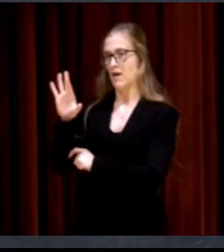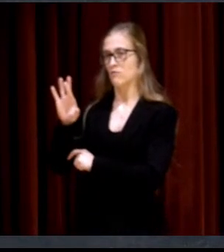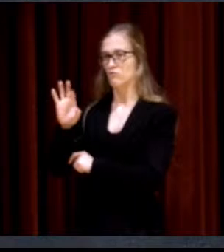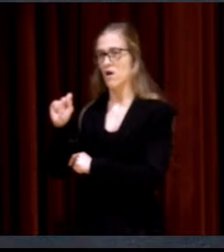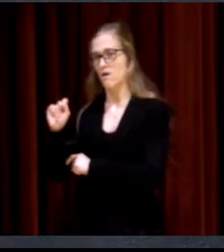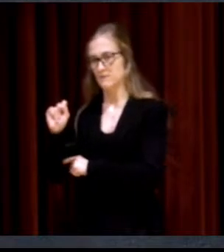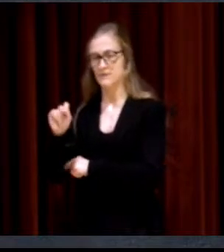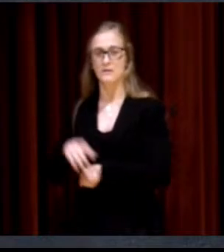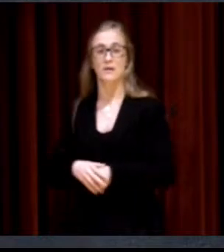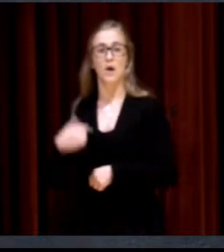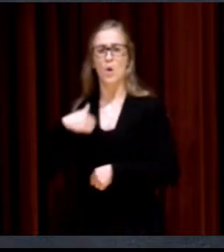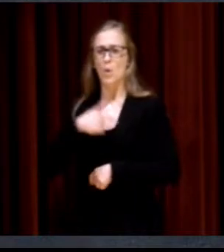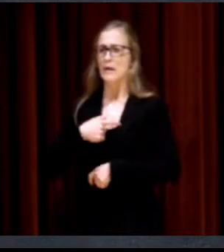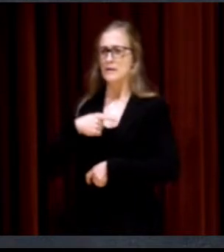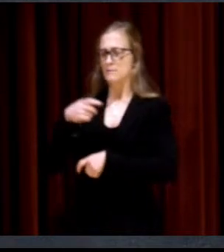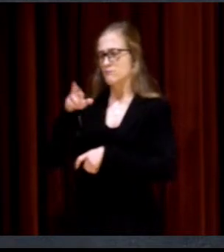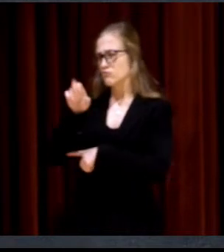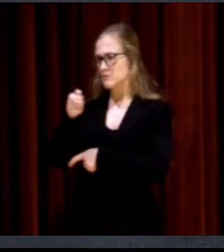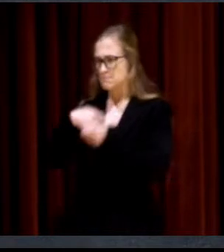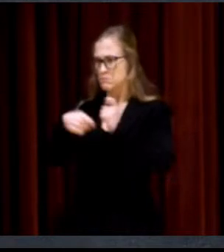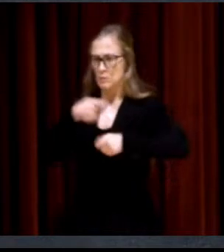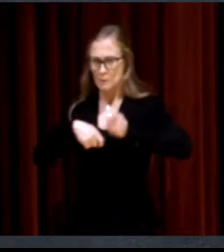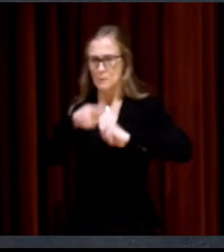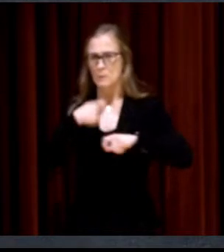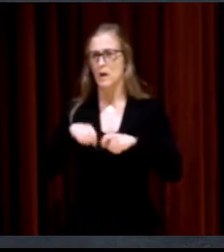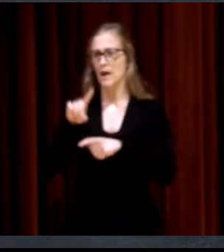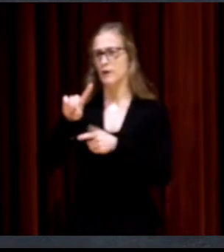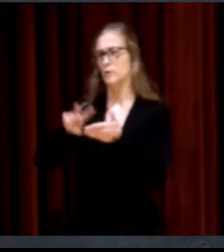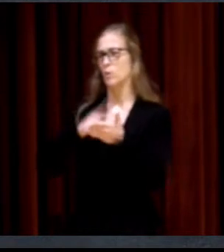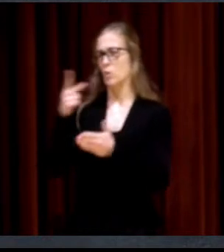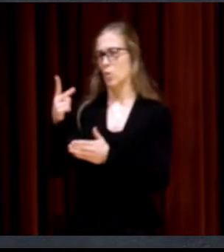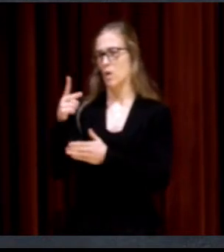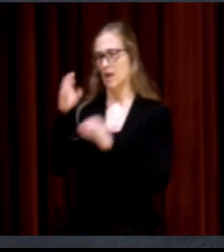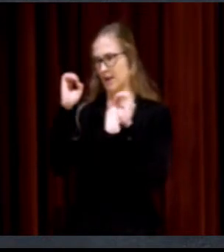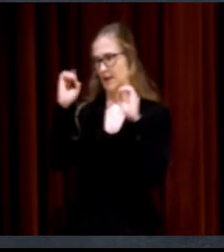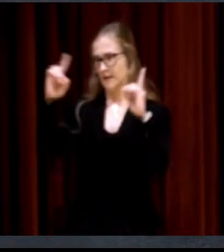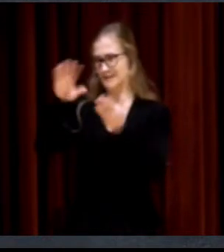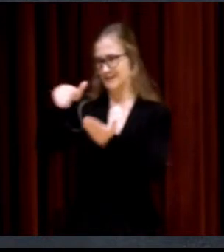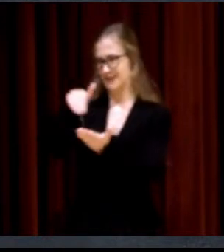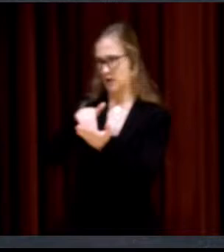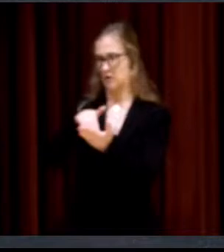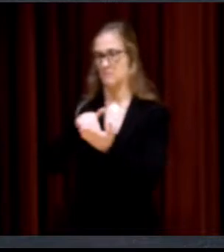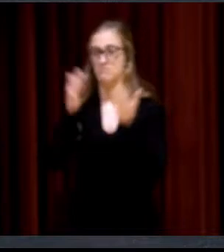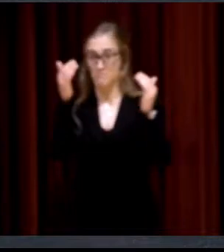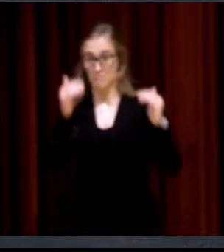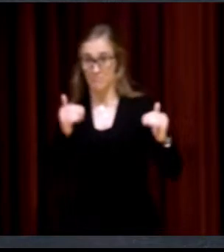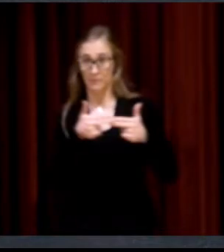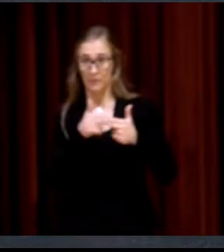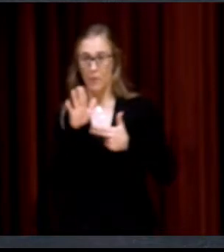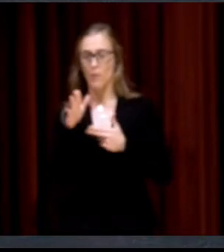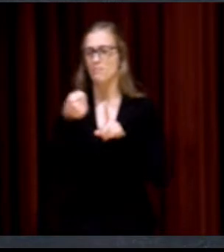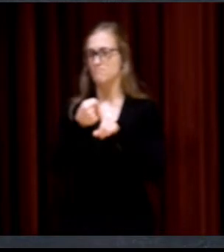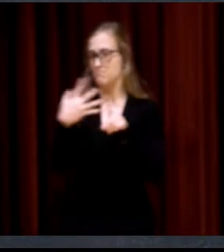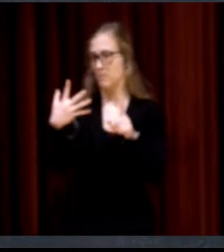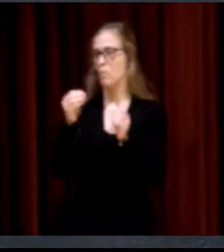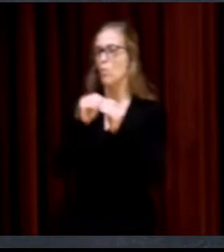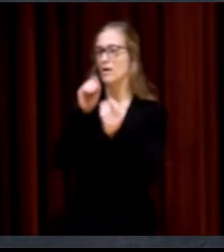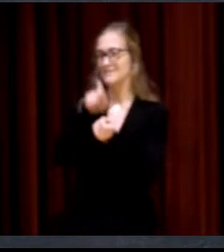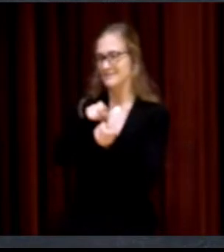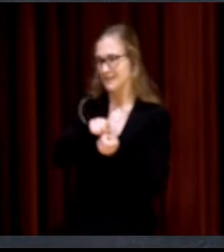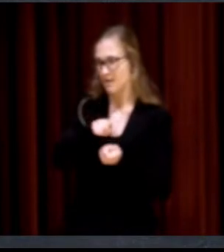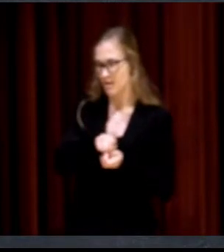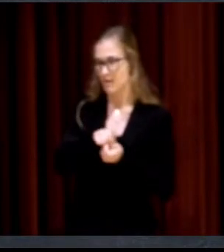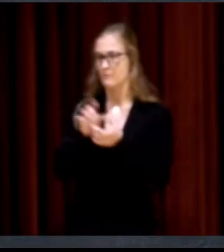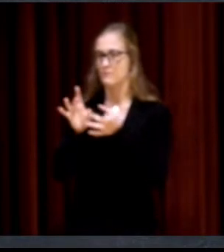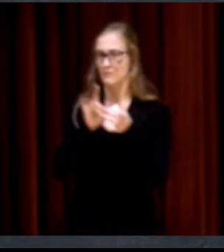repurposed Stubbs to become a dual generation center. In the next slide, I'll talk in a little bit more detail about